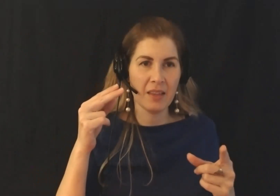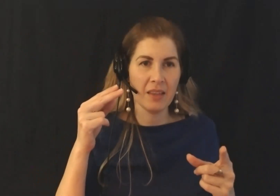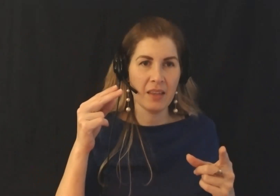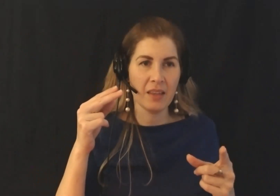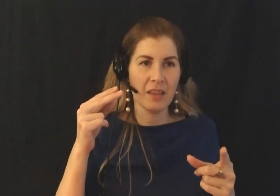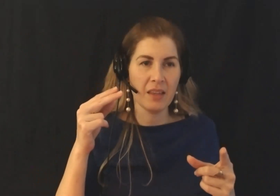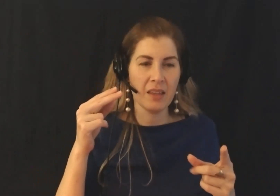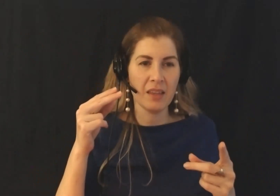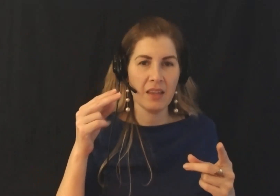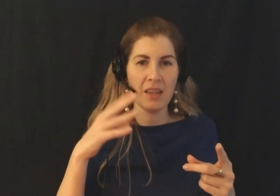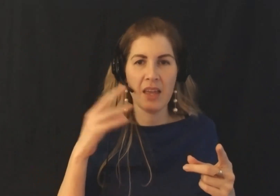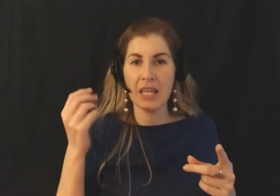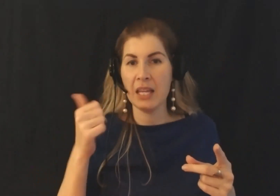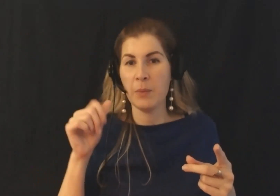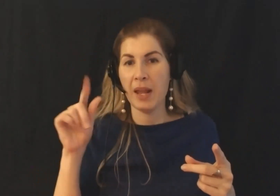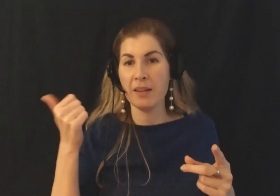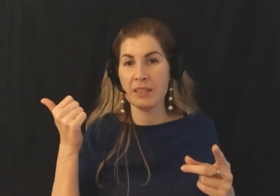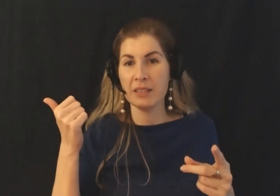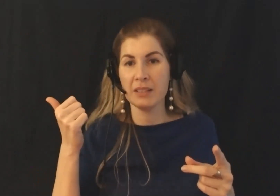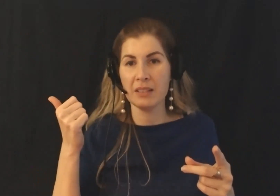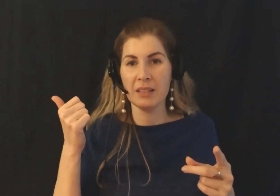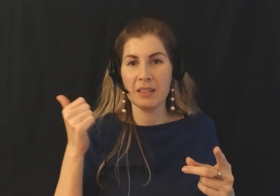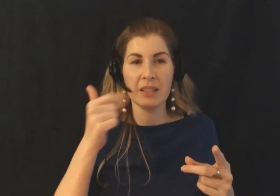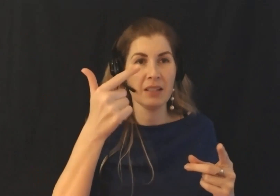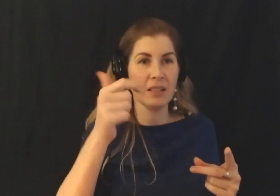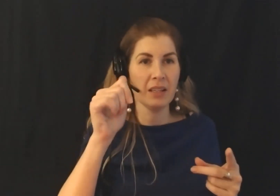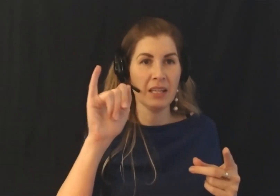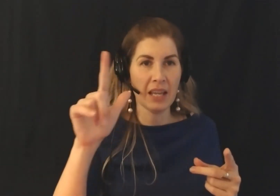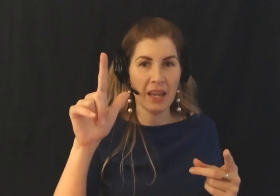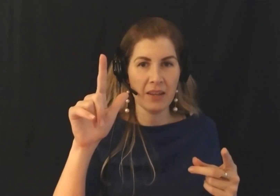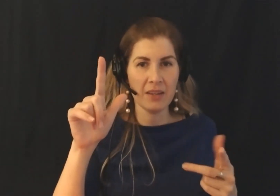And anyone else? Gail.